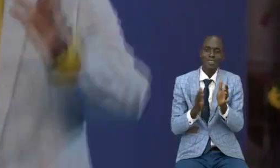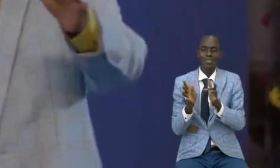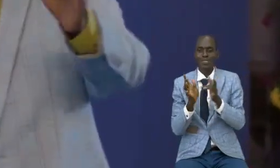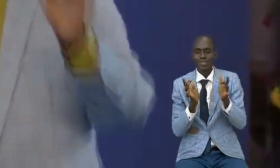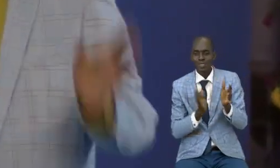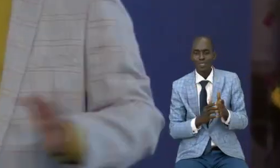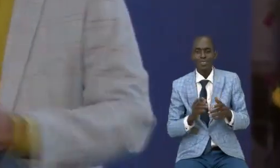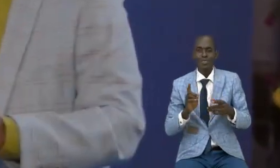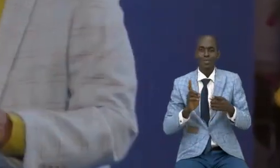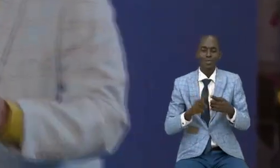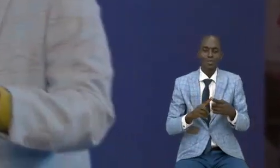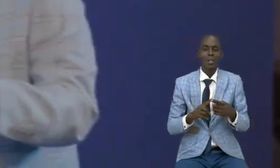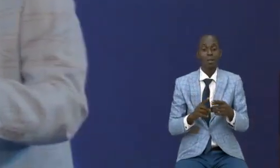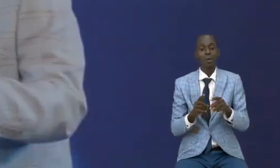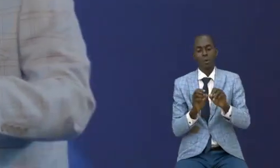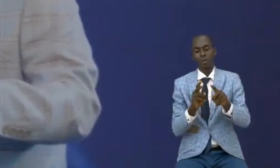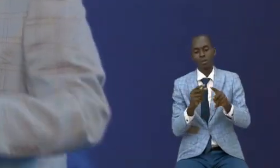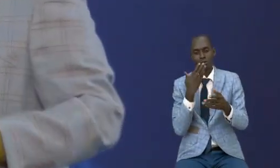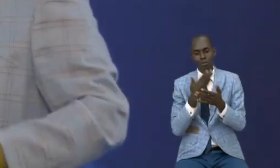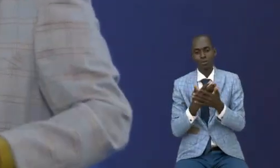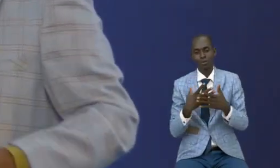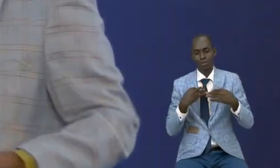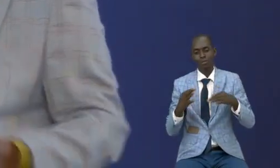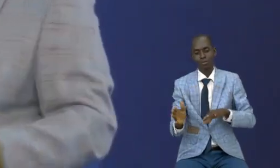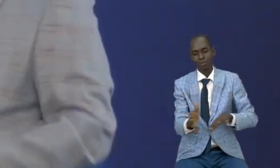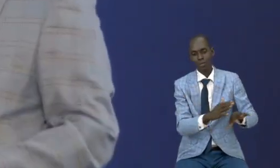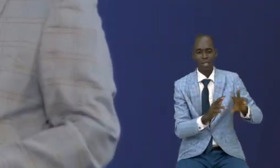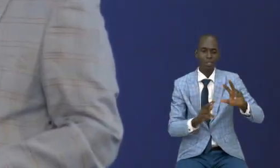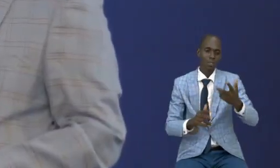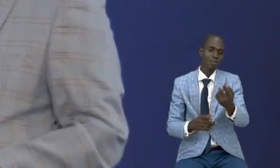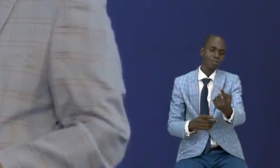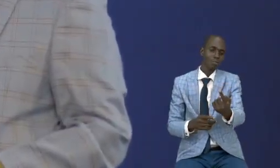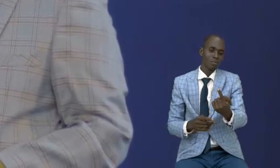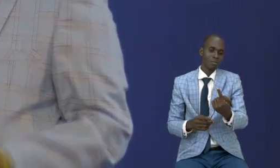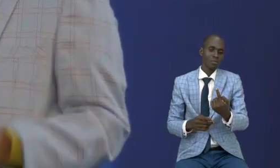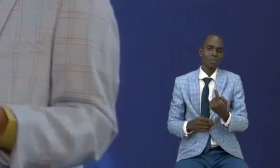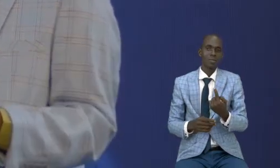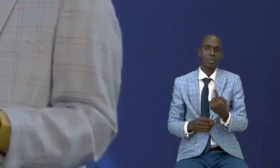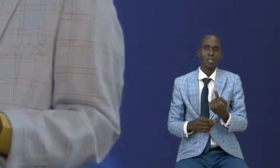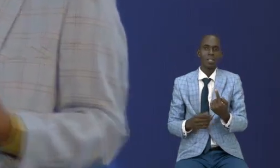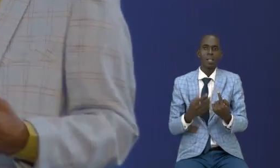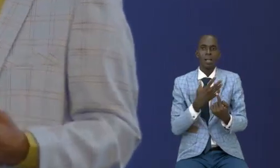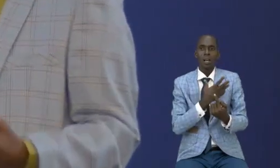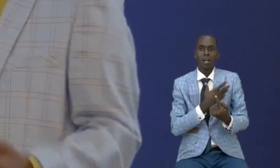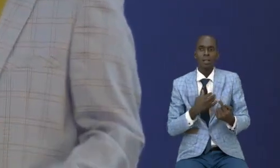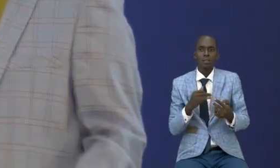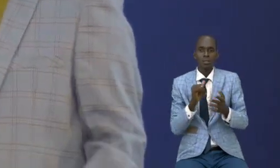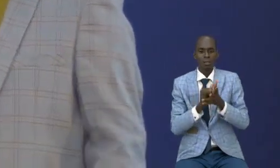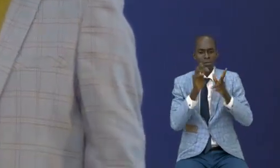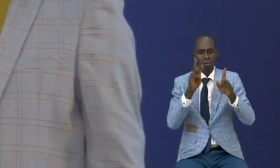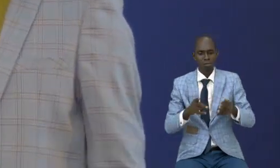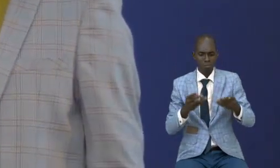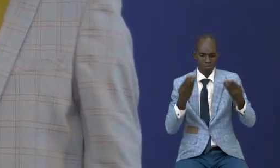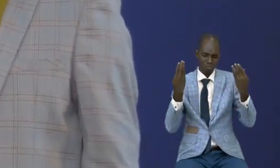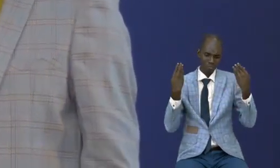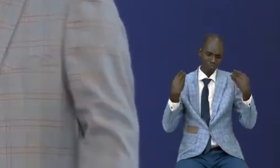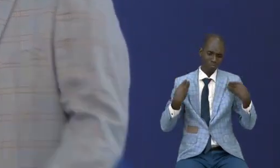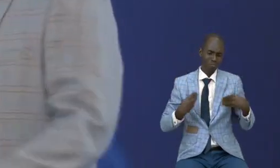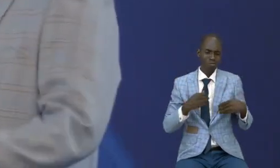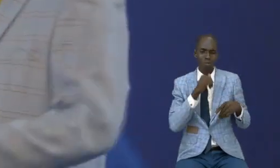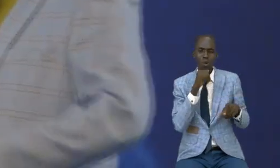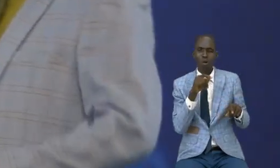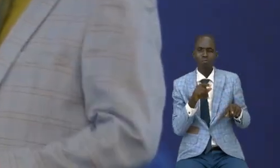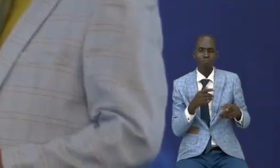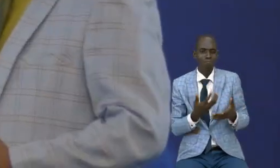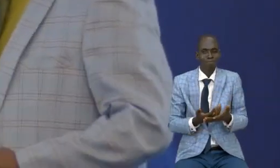Like, okay, you're here. And then the third one just came, and he wasn't dressing like the other people. He